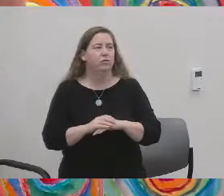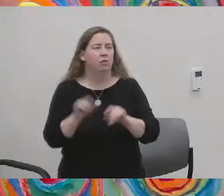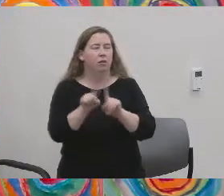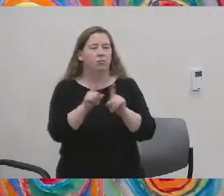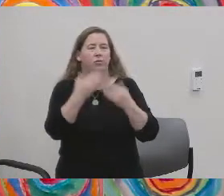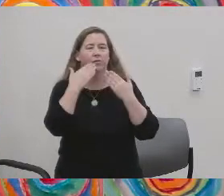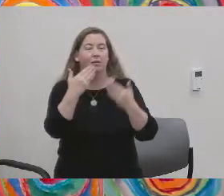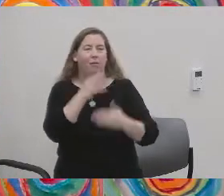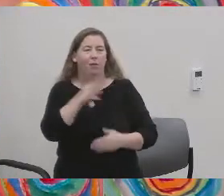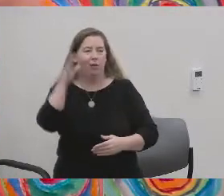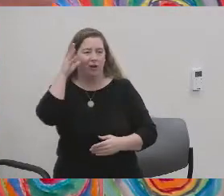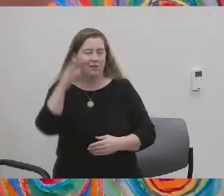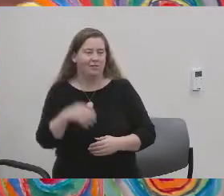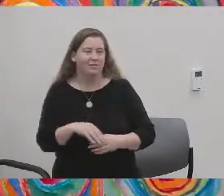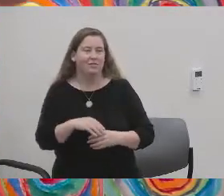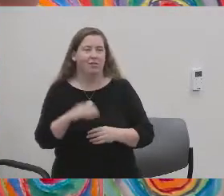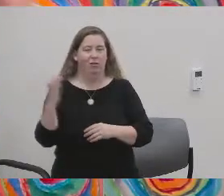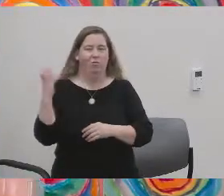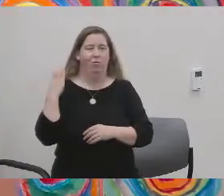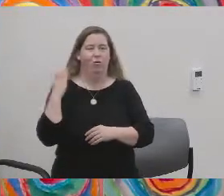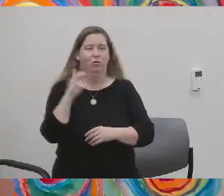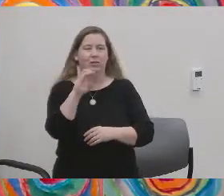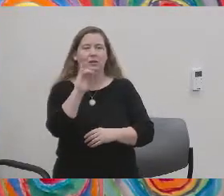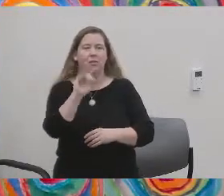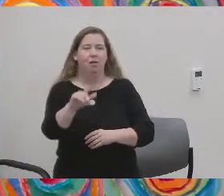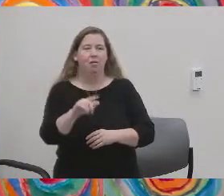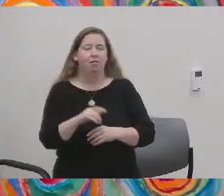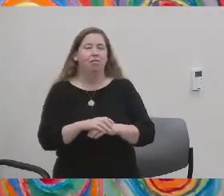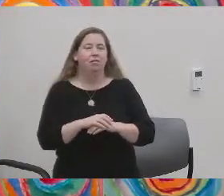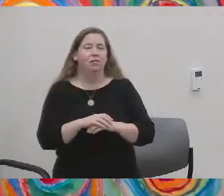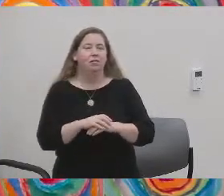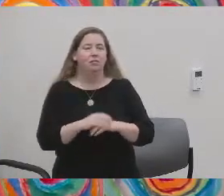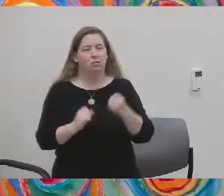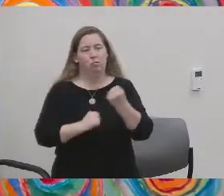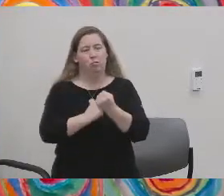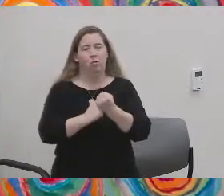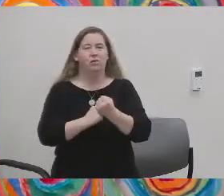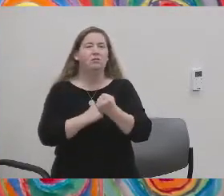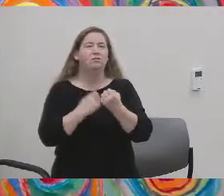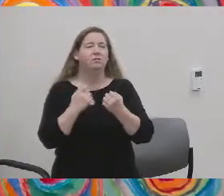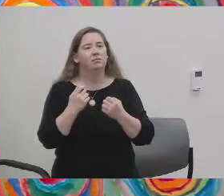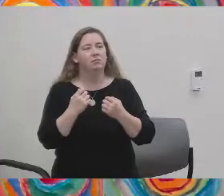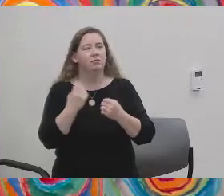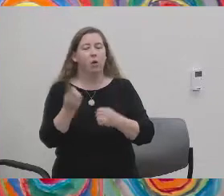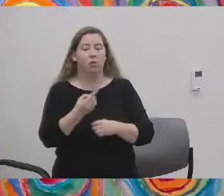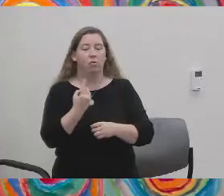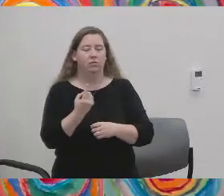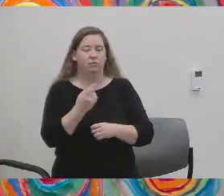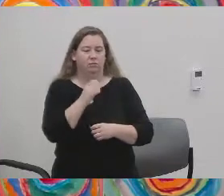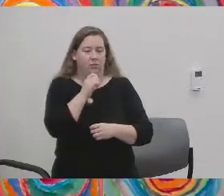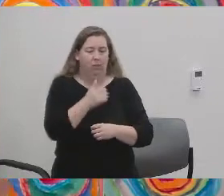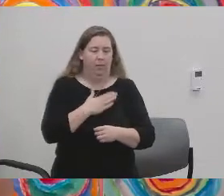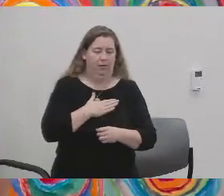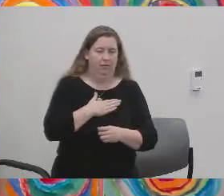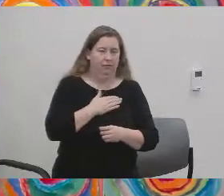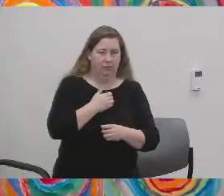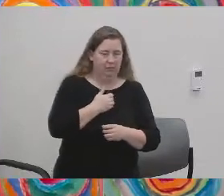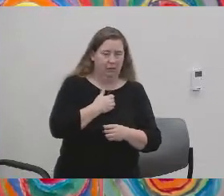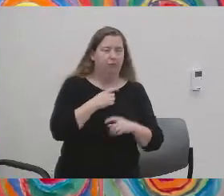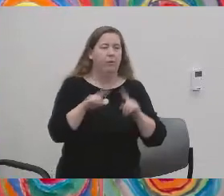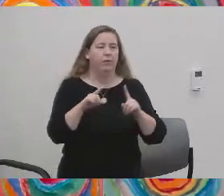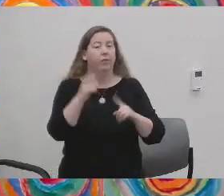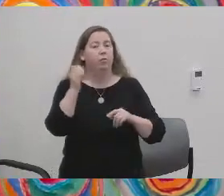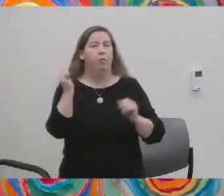the parents and Coach Isabel. Just great support system, supporting not only myself but also the girls the whole way